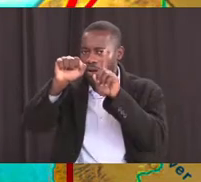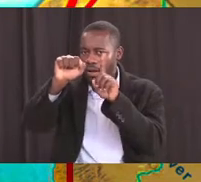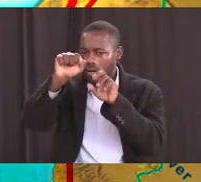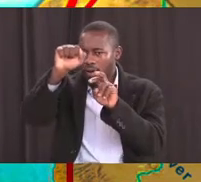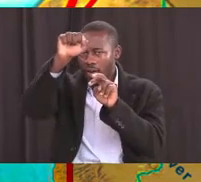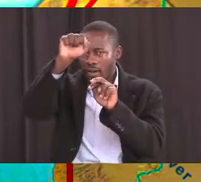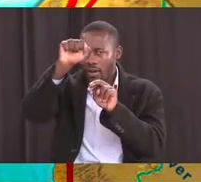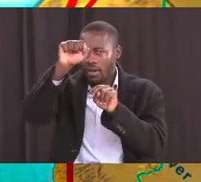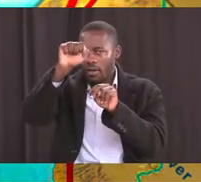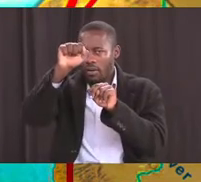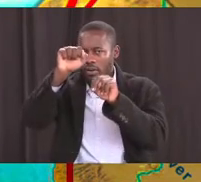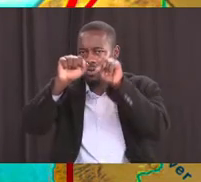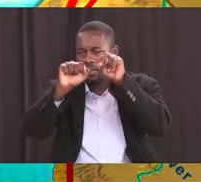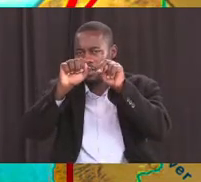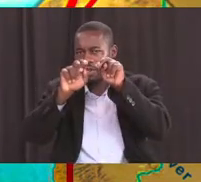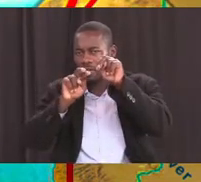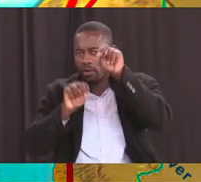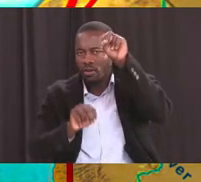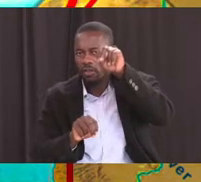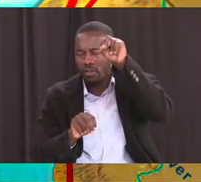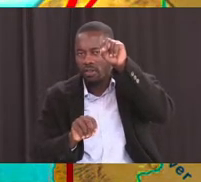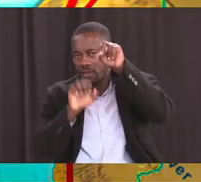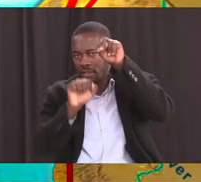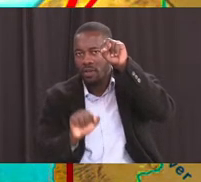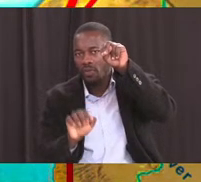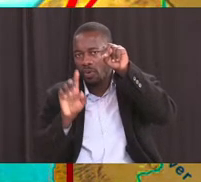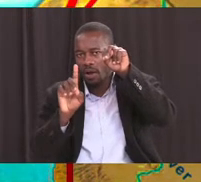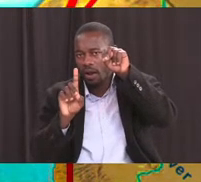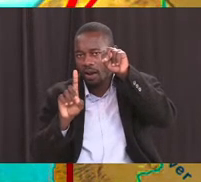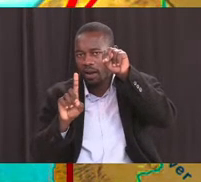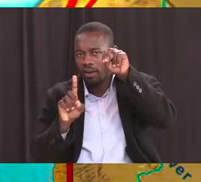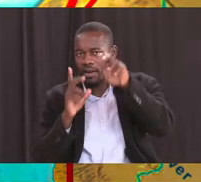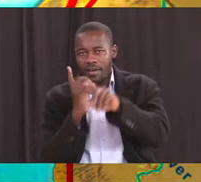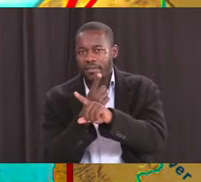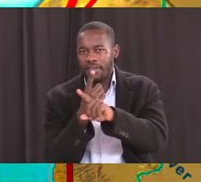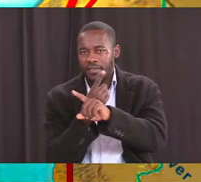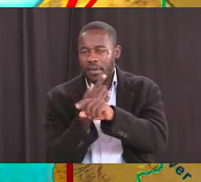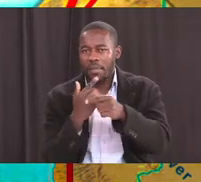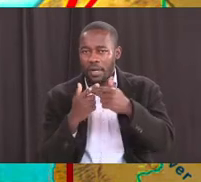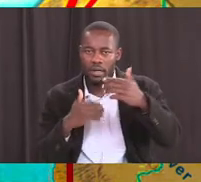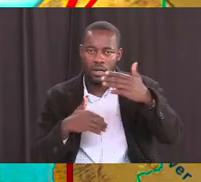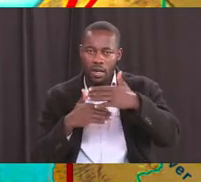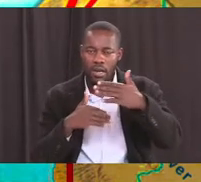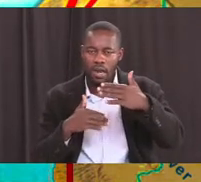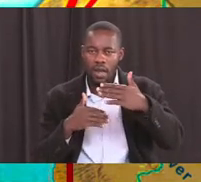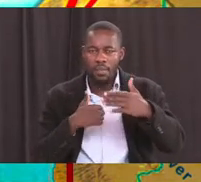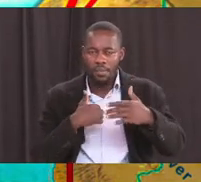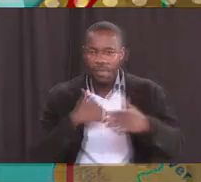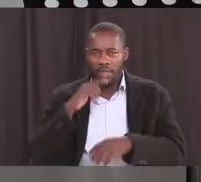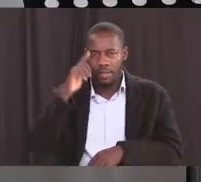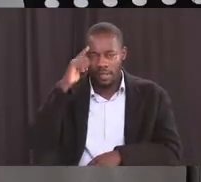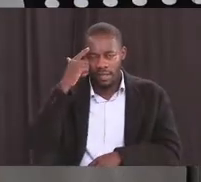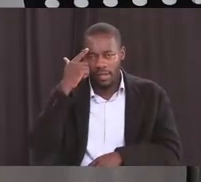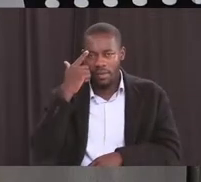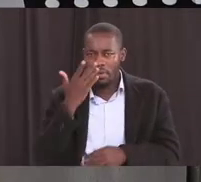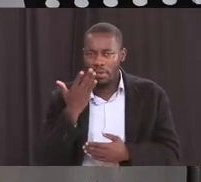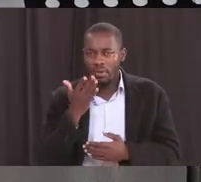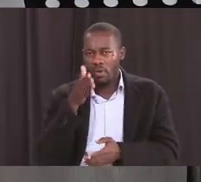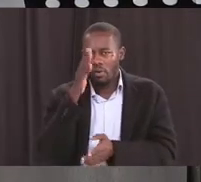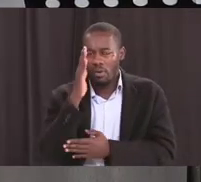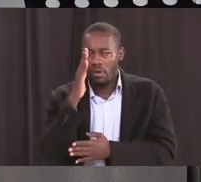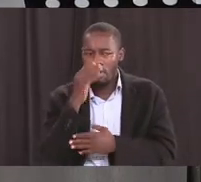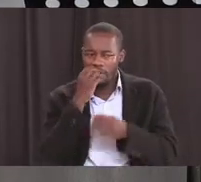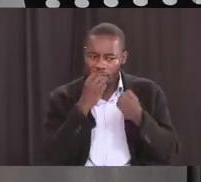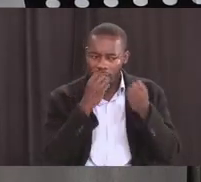And they can't turn northward. They can't go southward. And they're stuck on this road to the west. Have you ever felt squeezed like